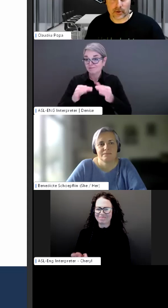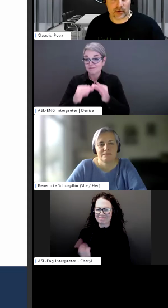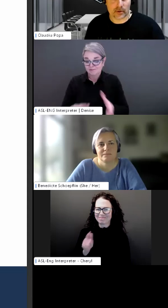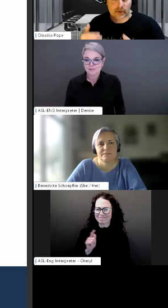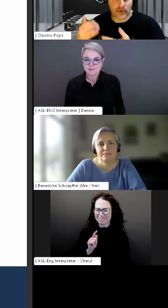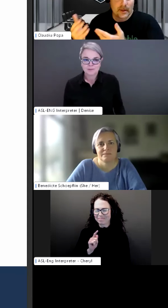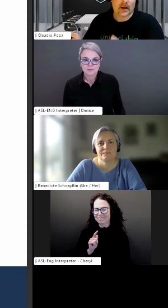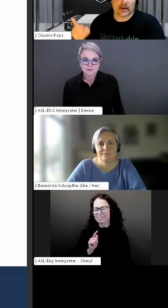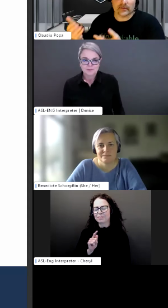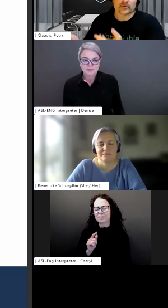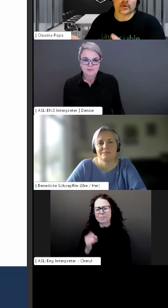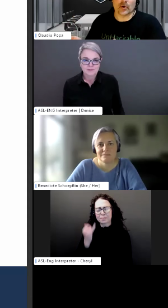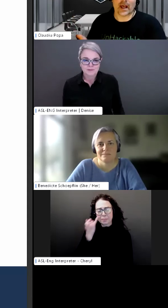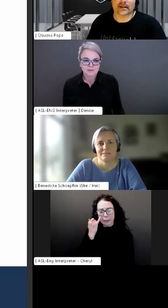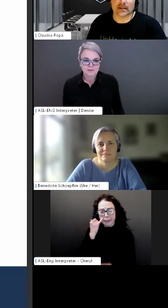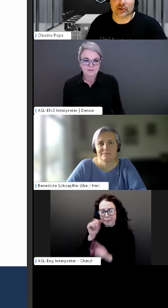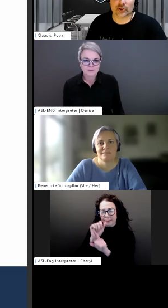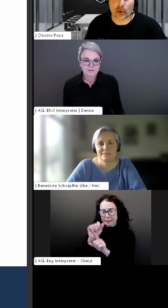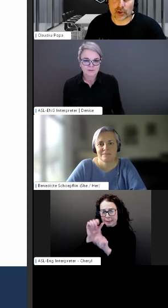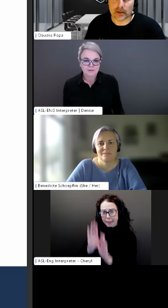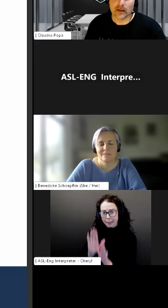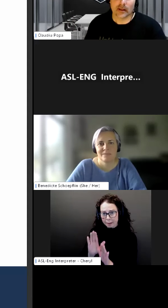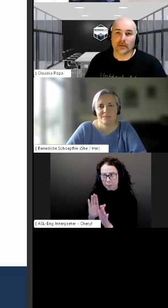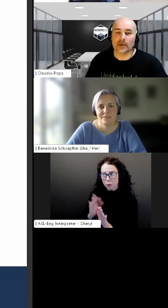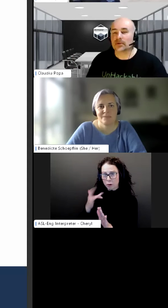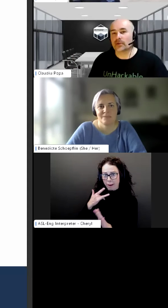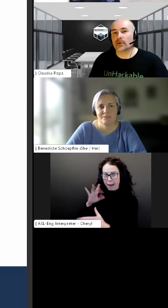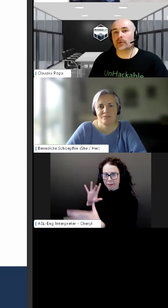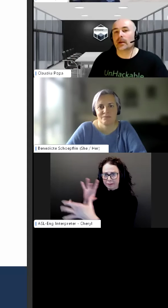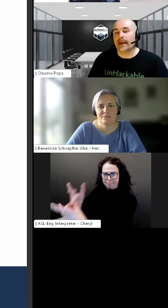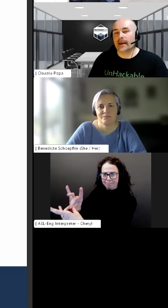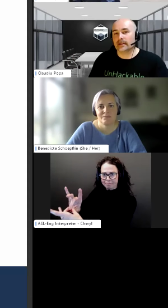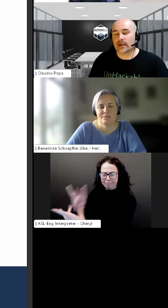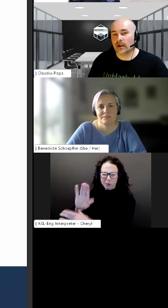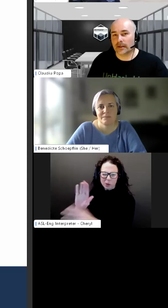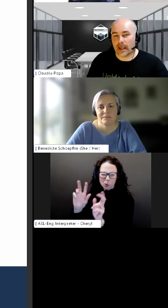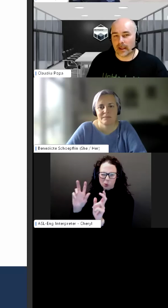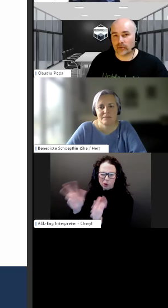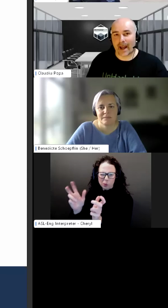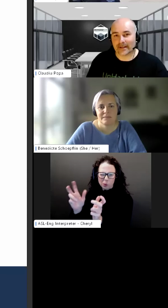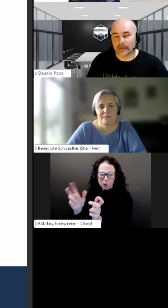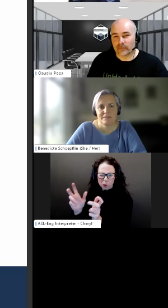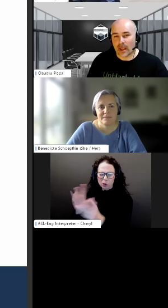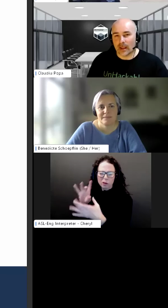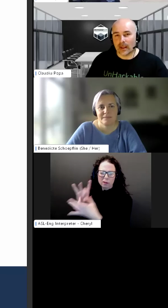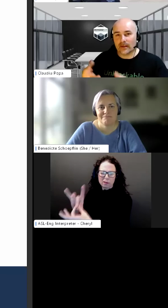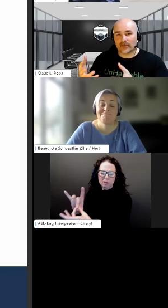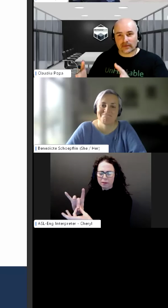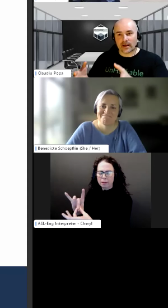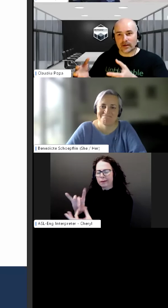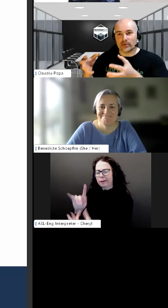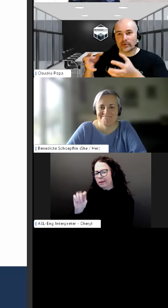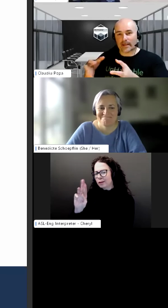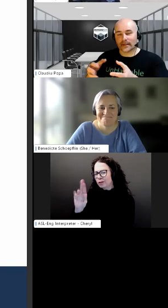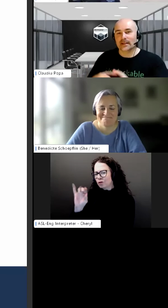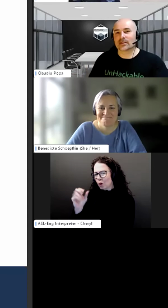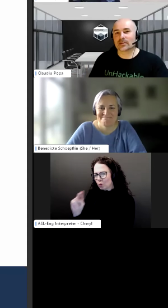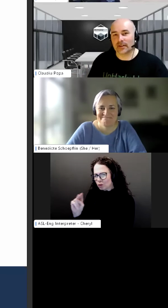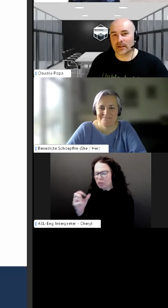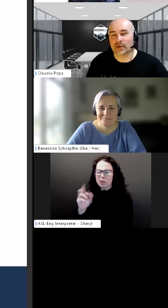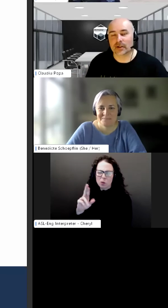your computer through some kind of a remote access Trojan, which is also handily called a rat. If they've got a